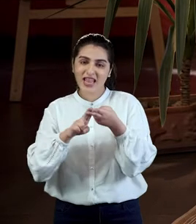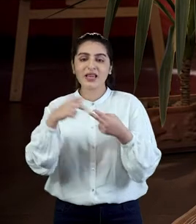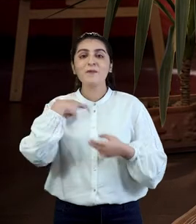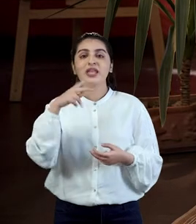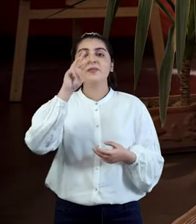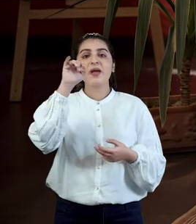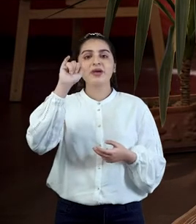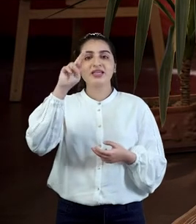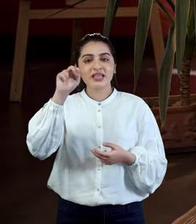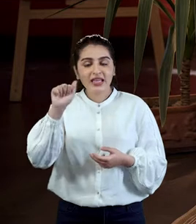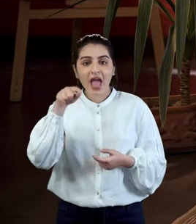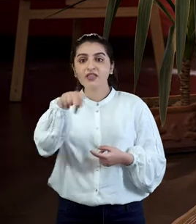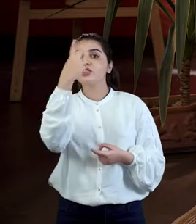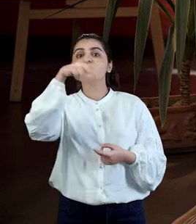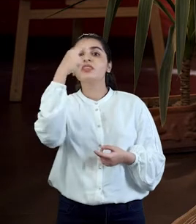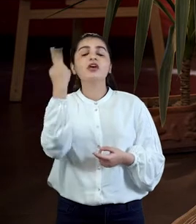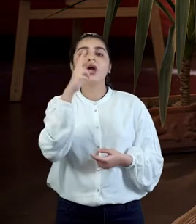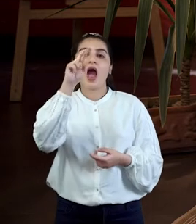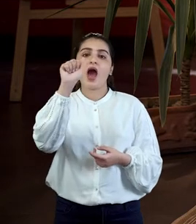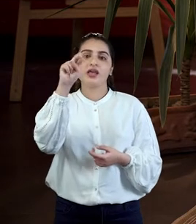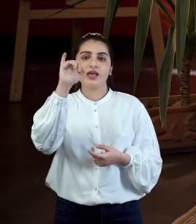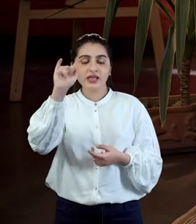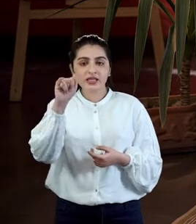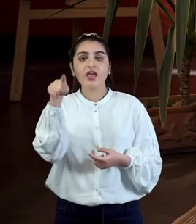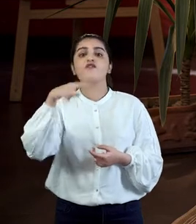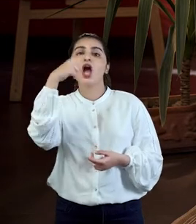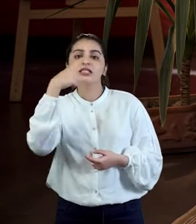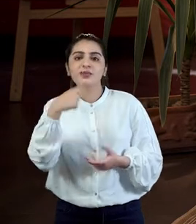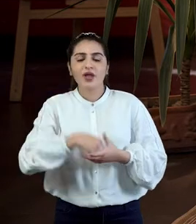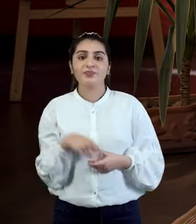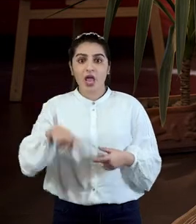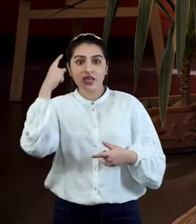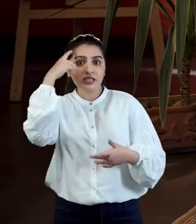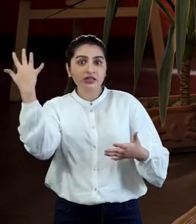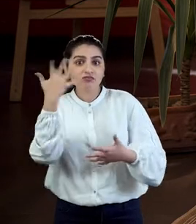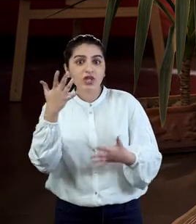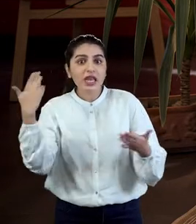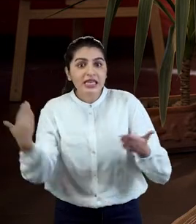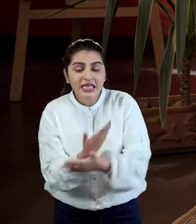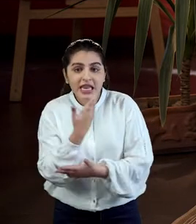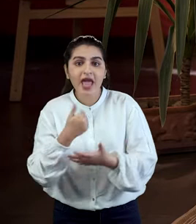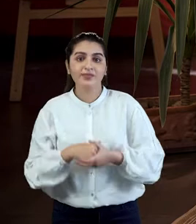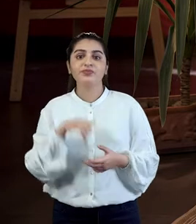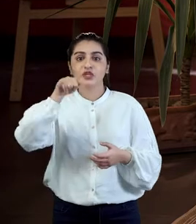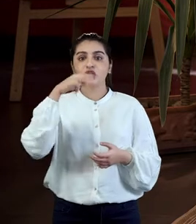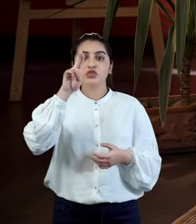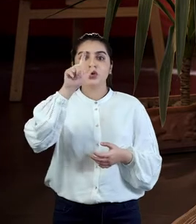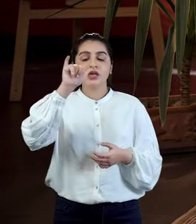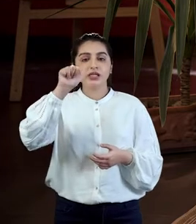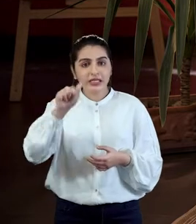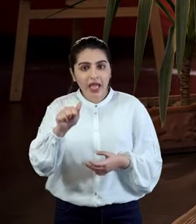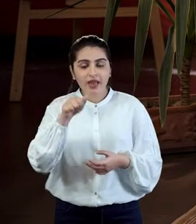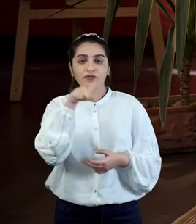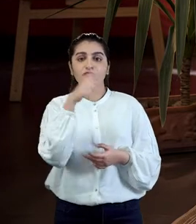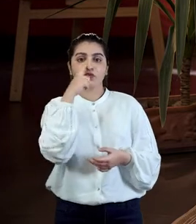naam hai Mina and you are watching Rani Ki Zabani. And today we're back with another really fun story for you by Julia